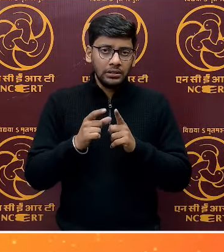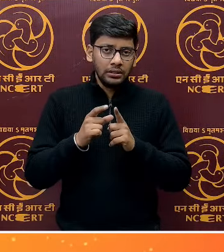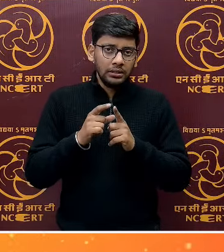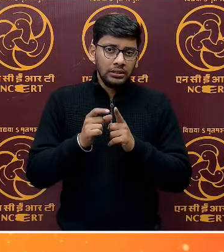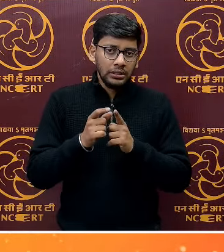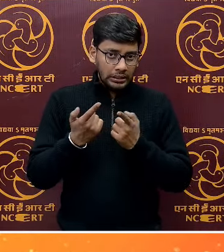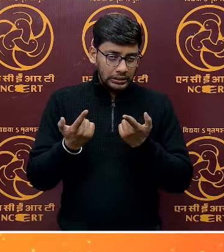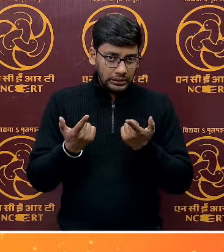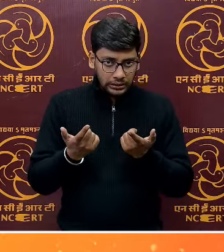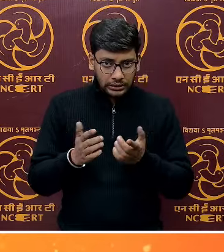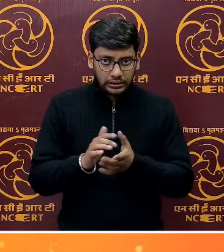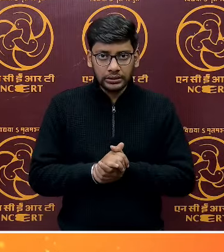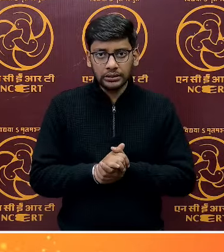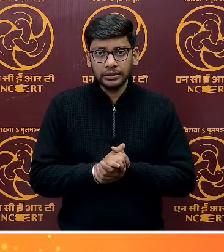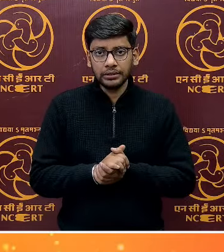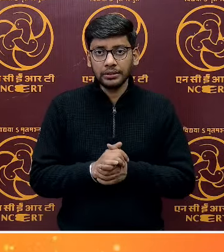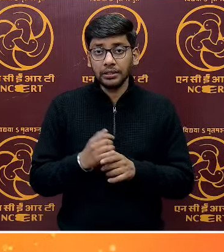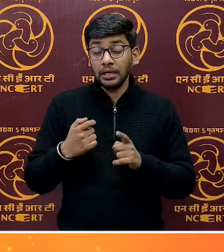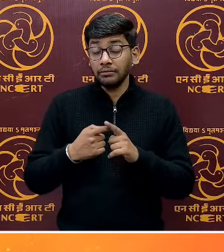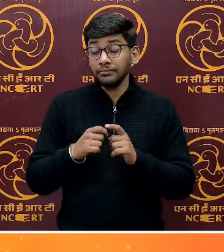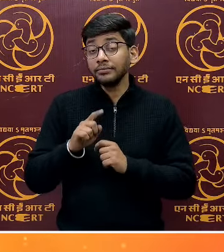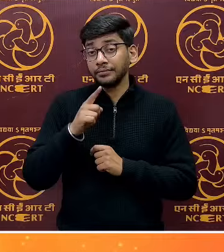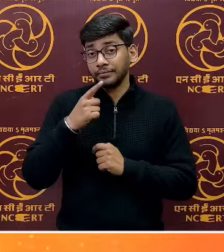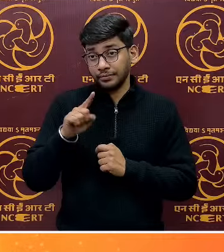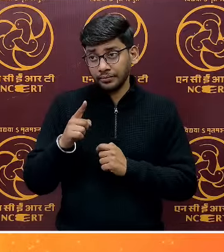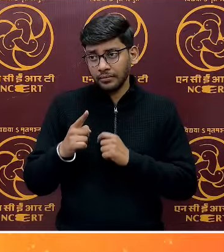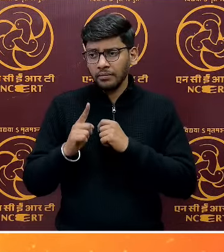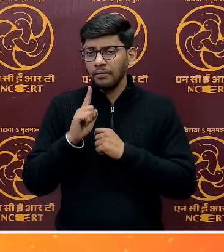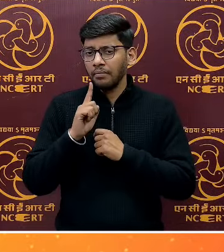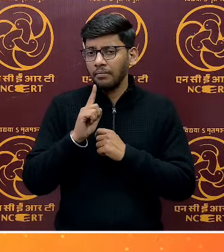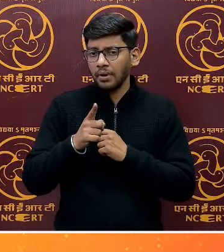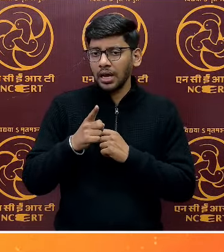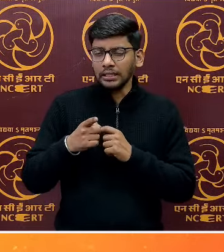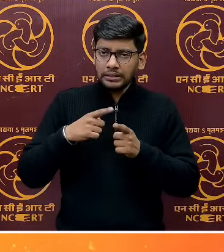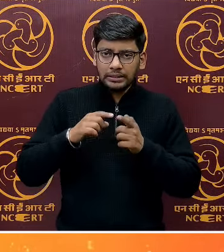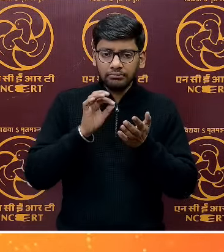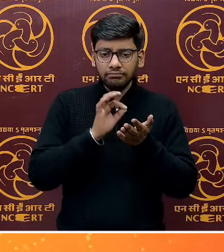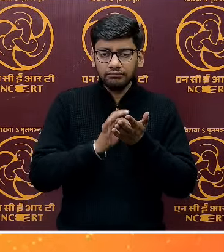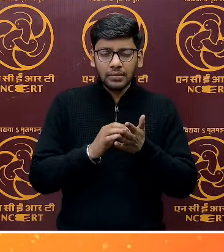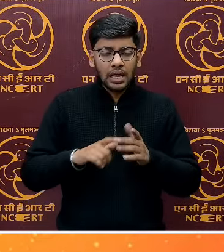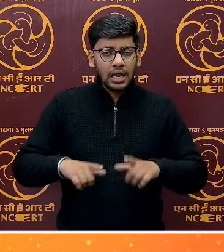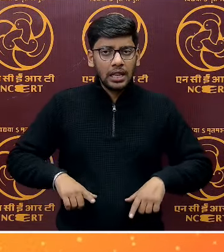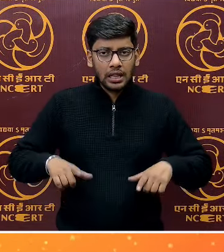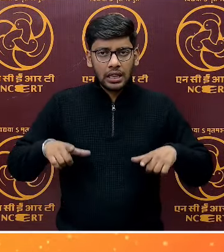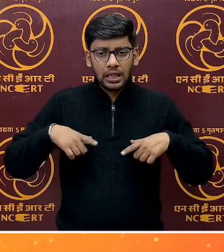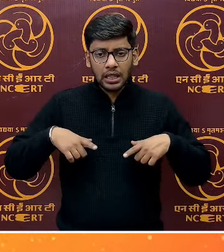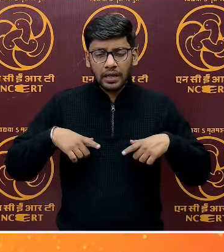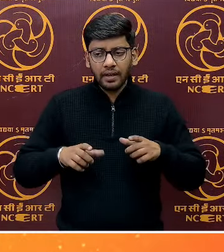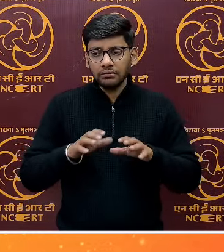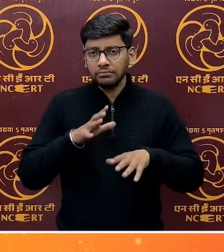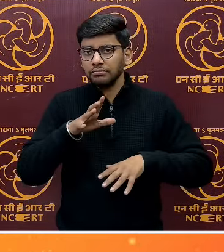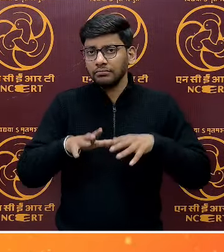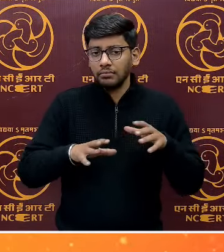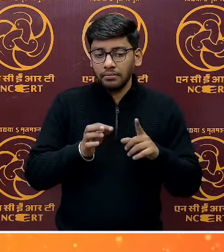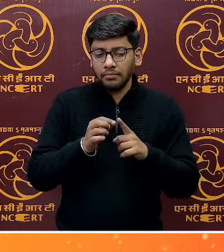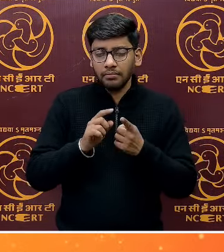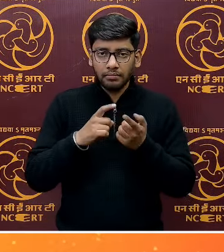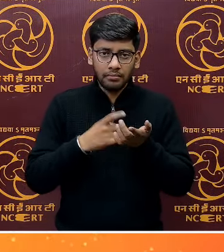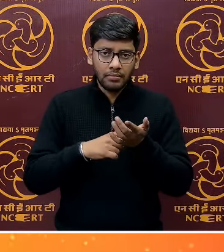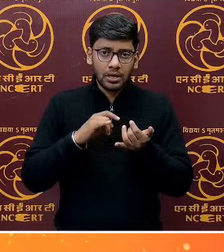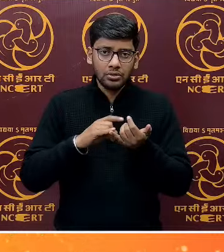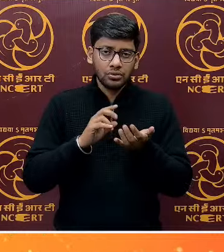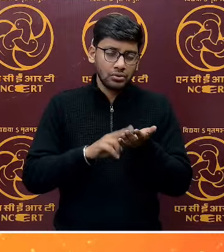the kite, but she sees living creatures. So she personifies the